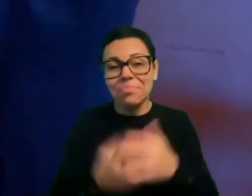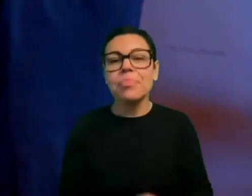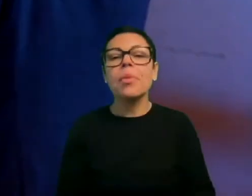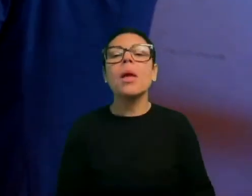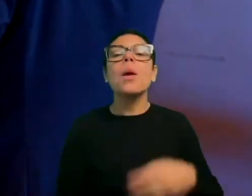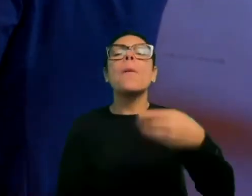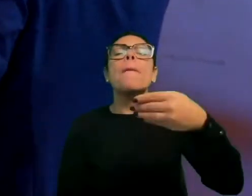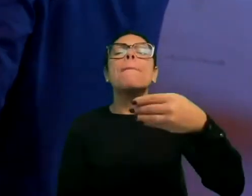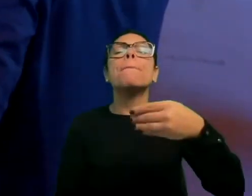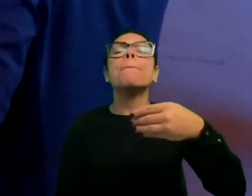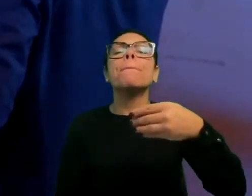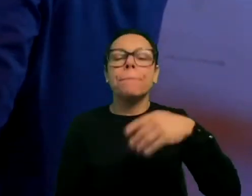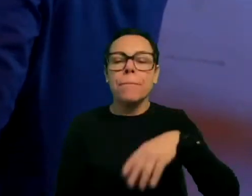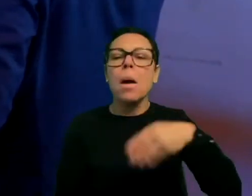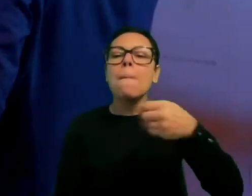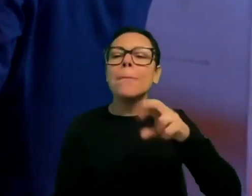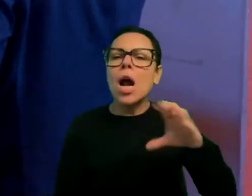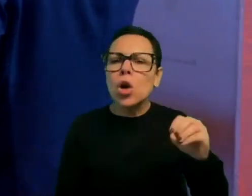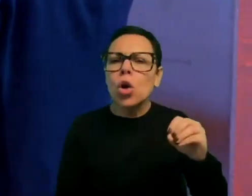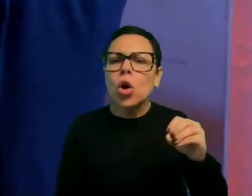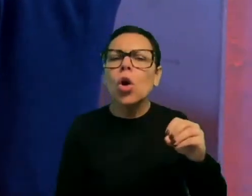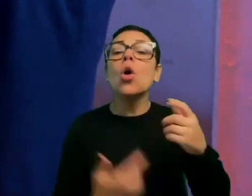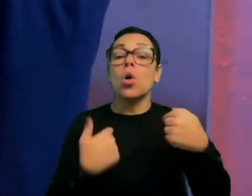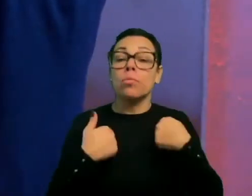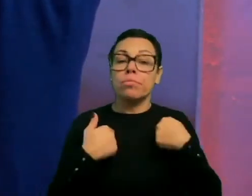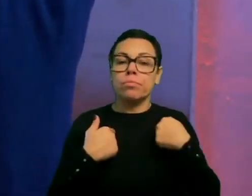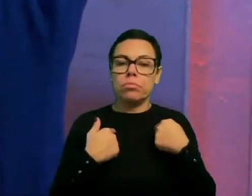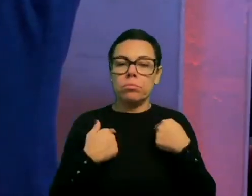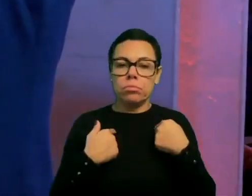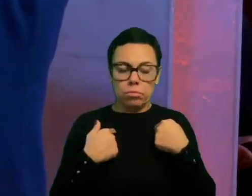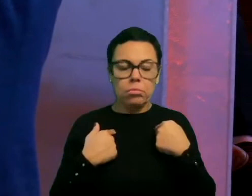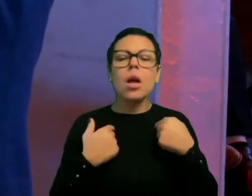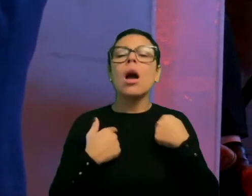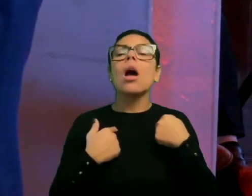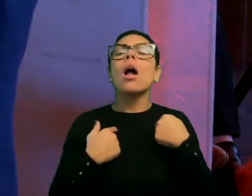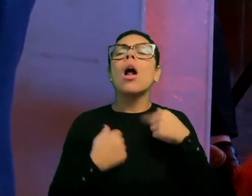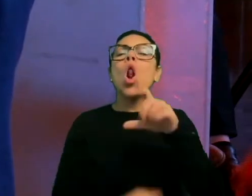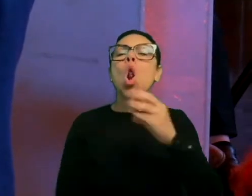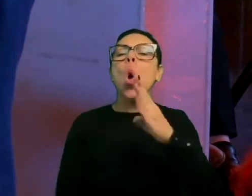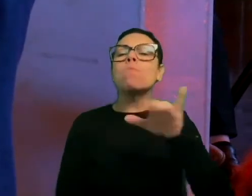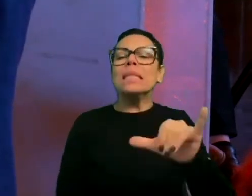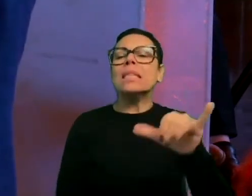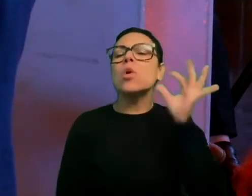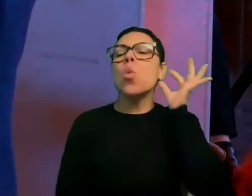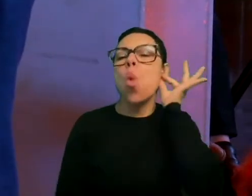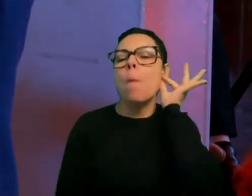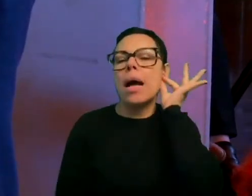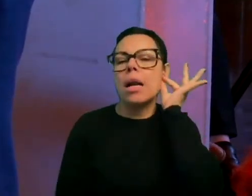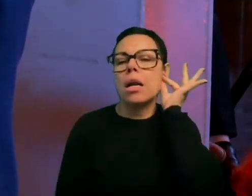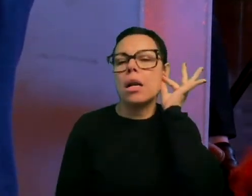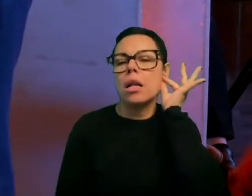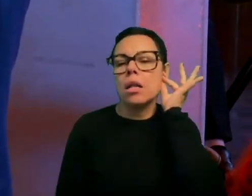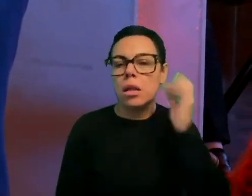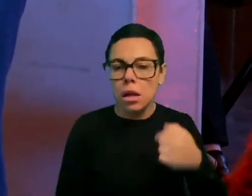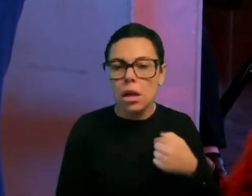simple question, actually. If there was systematic gender budgeting, which is about ensuring that our public